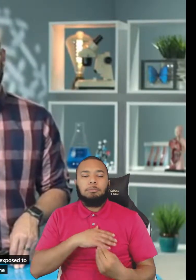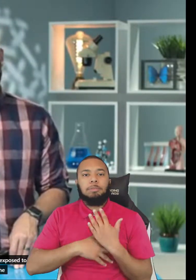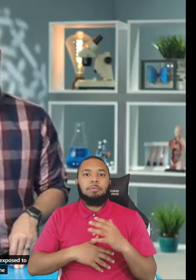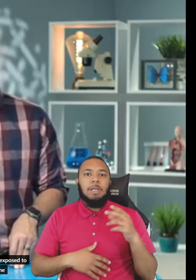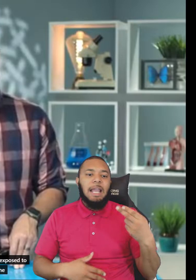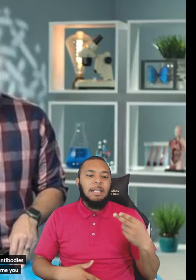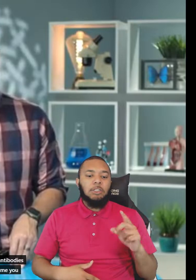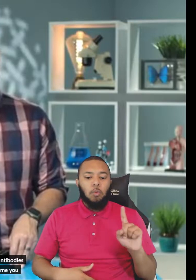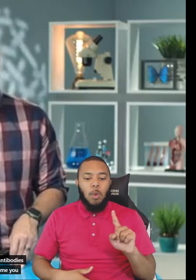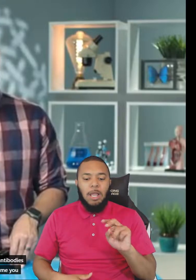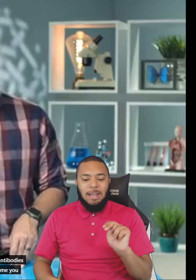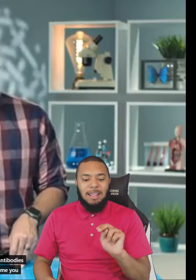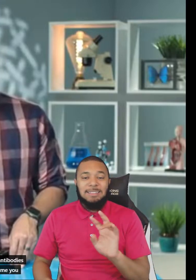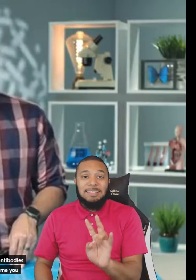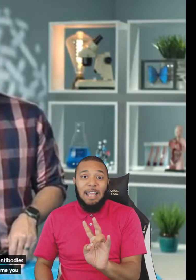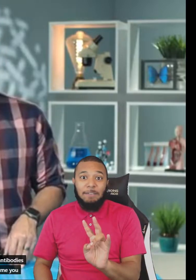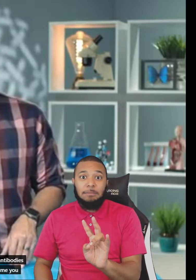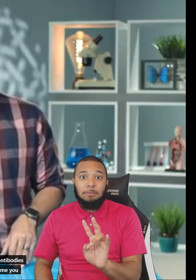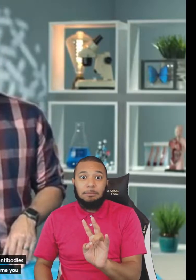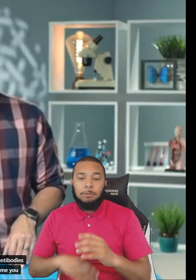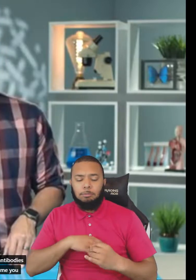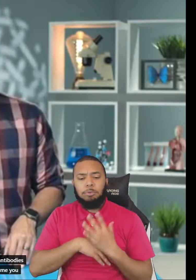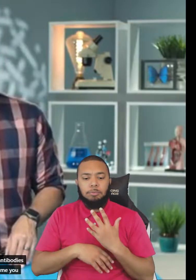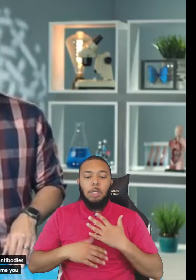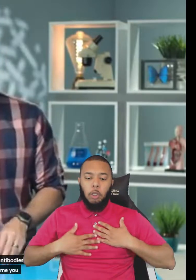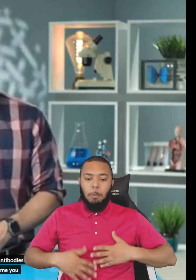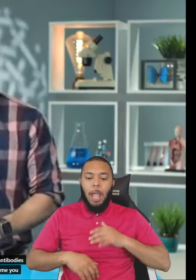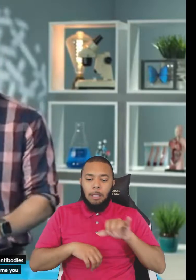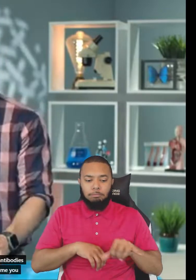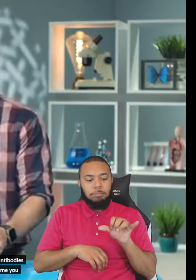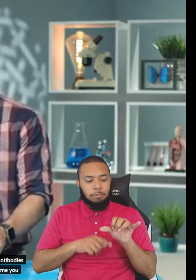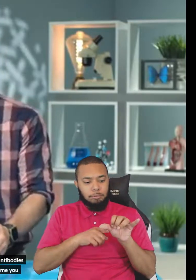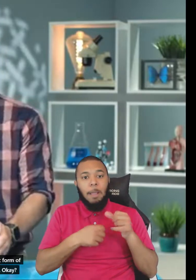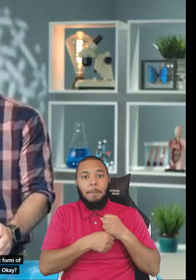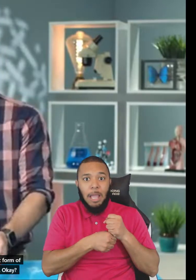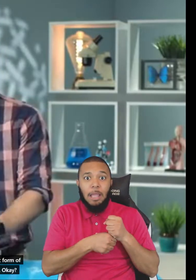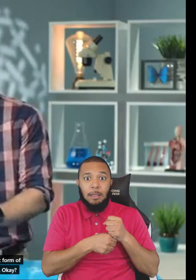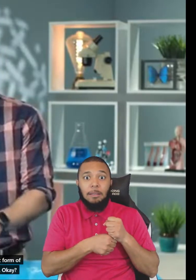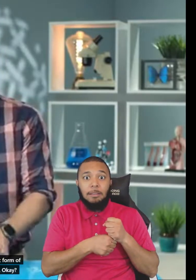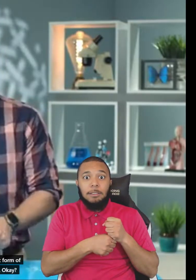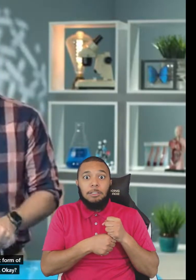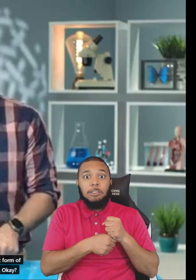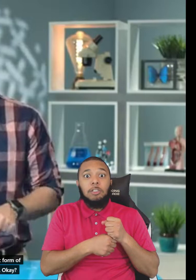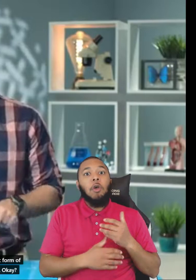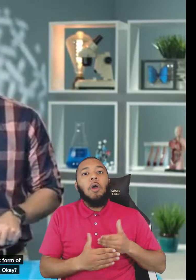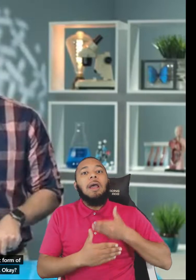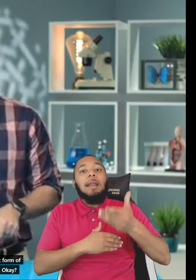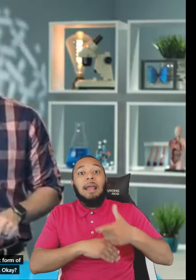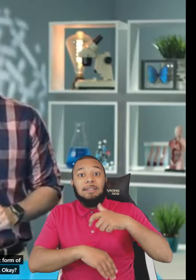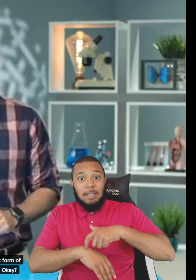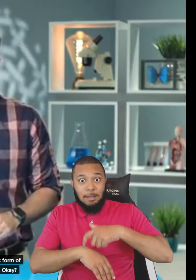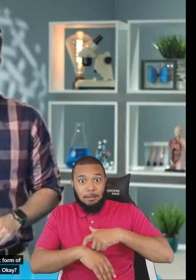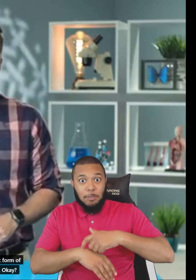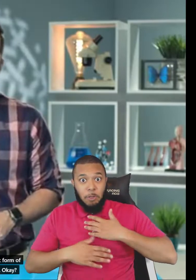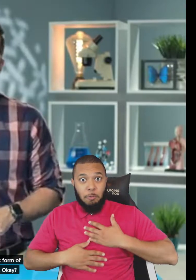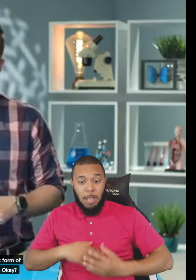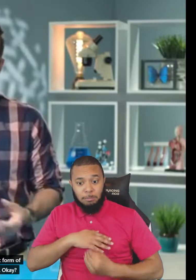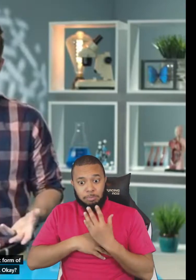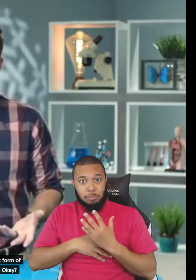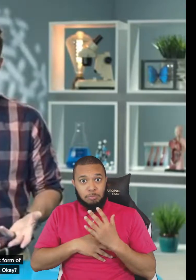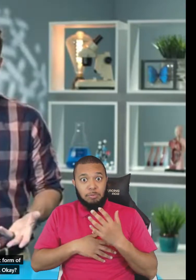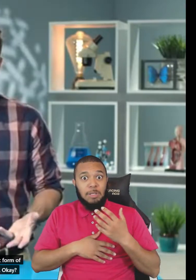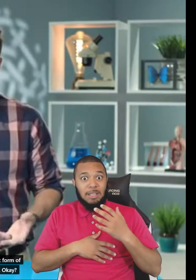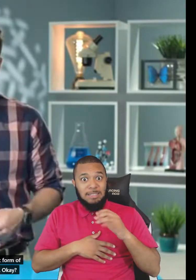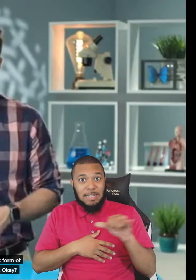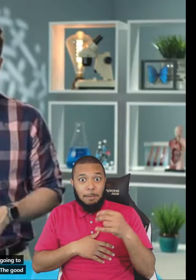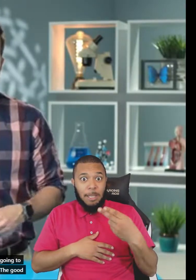H1N7, and you get the flu, your body should form antibodies against that. So the next time you are exposed to that specific form of the flu, you will